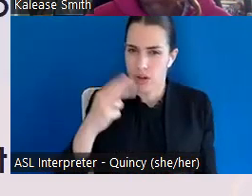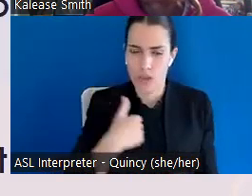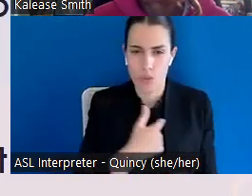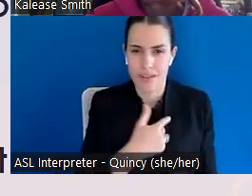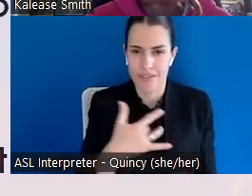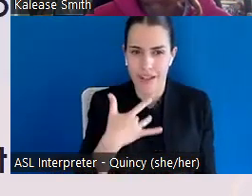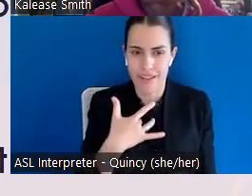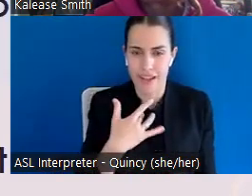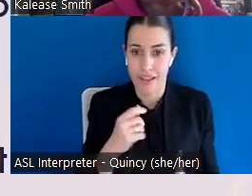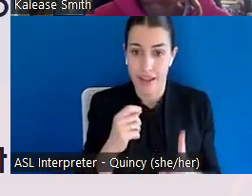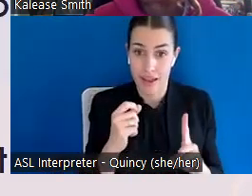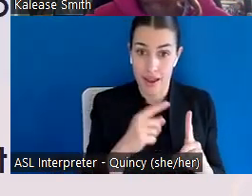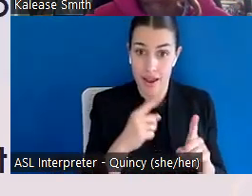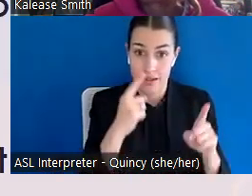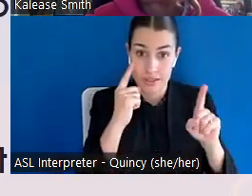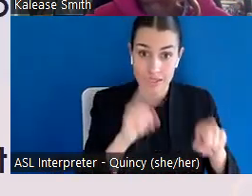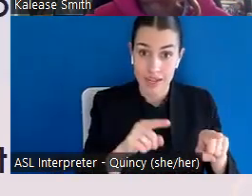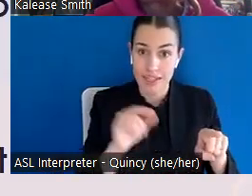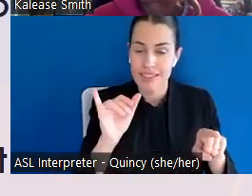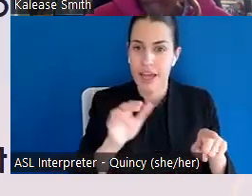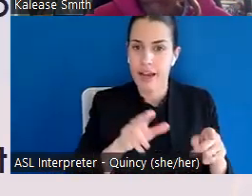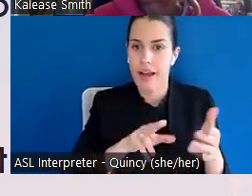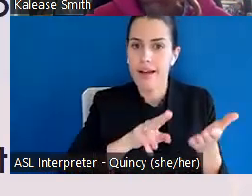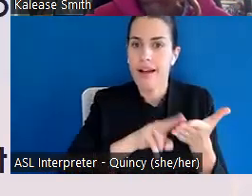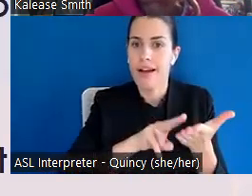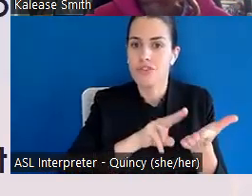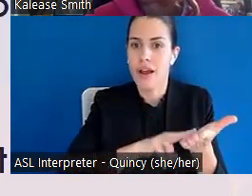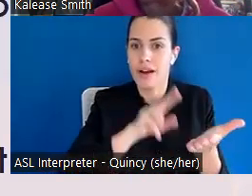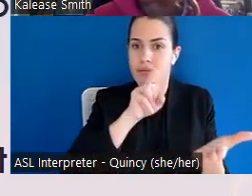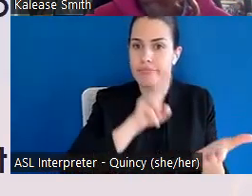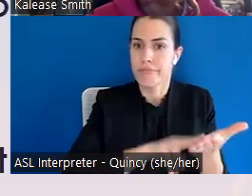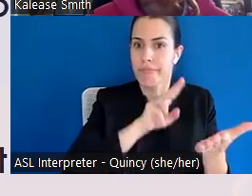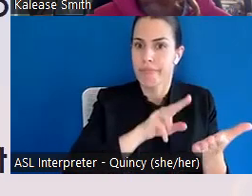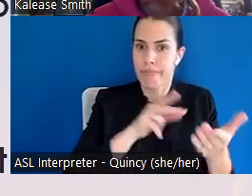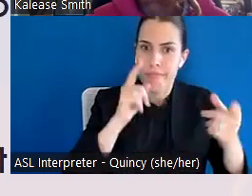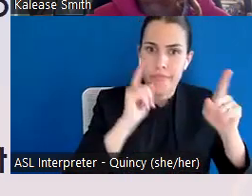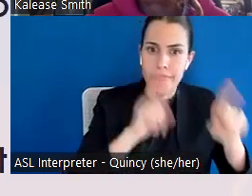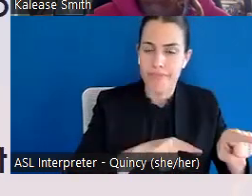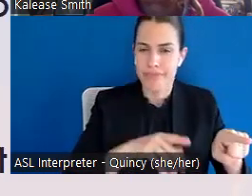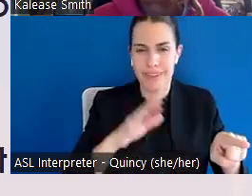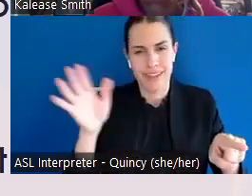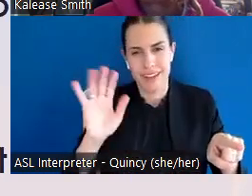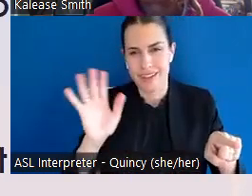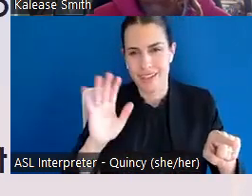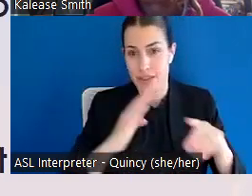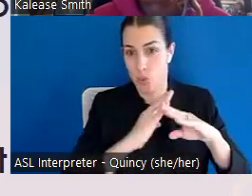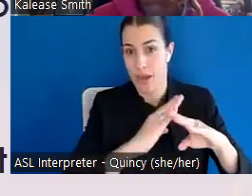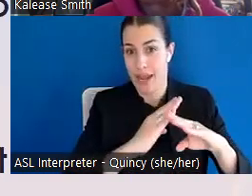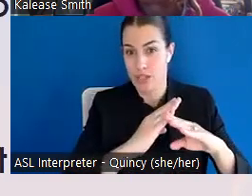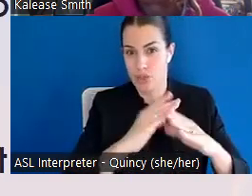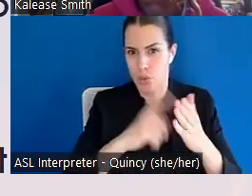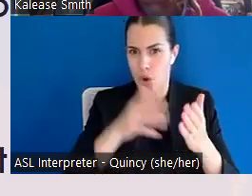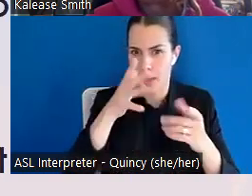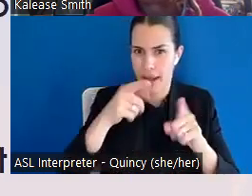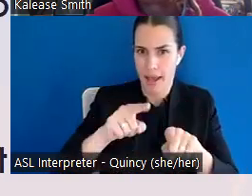like a contract, something that just needs to be checked off. And it's just kind of this thing that's in the way to whatever's going to happen,